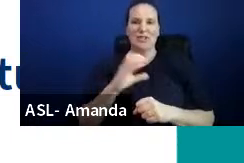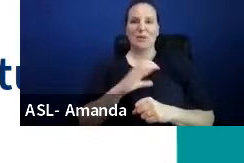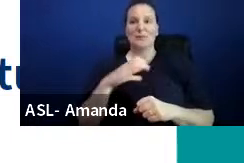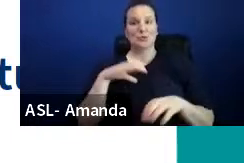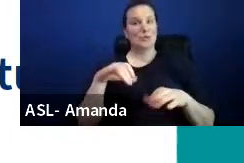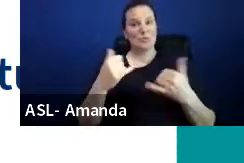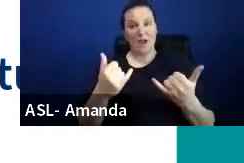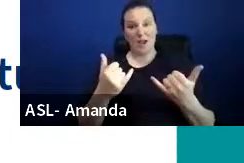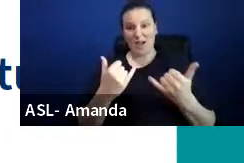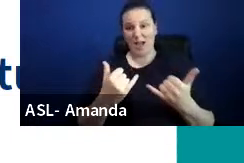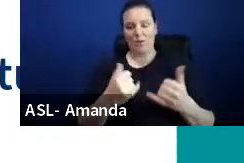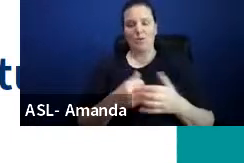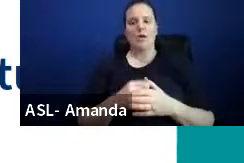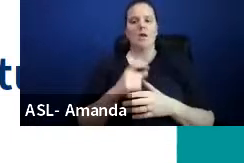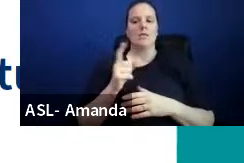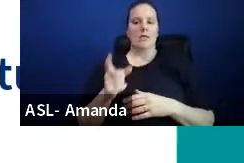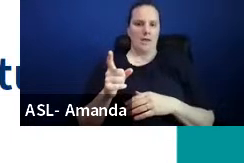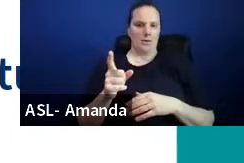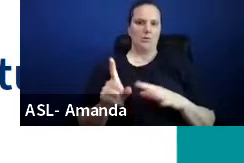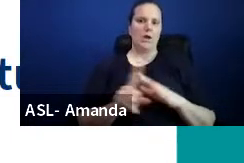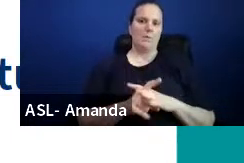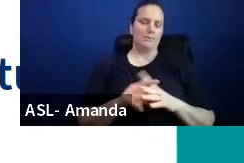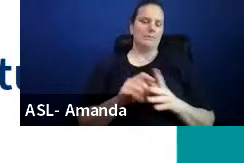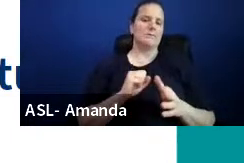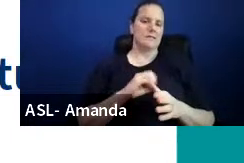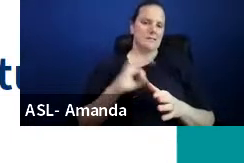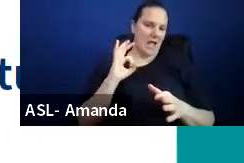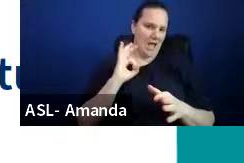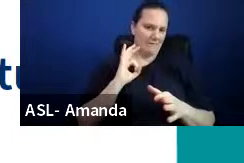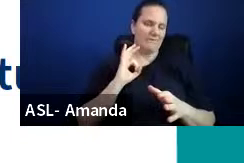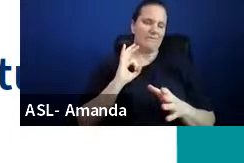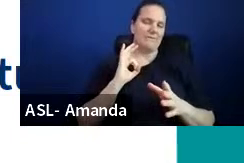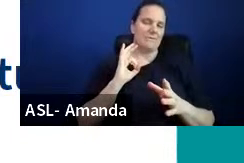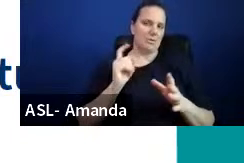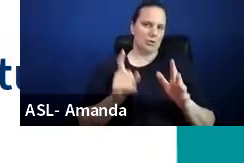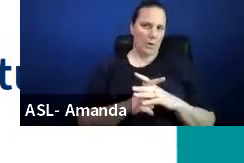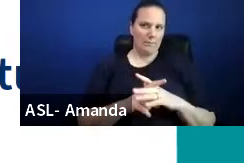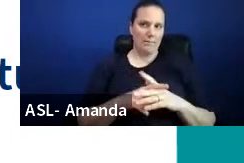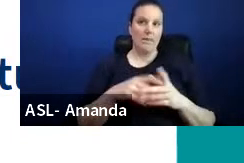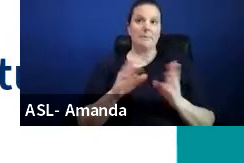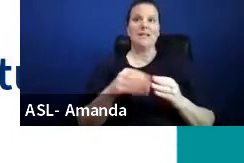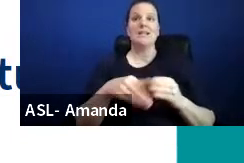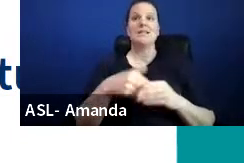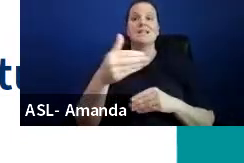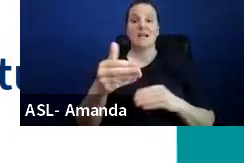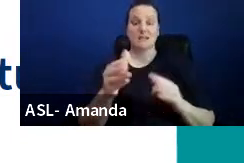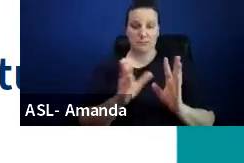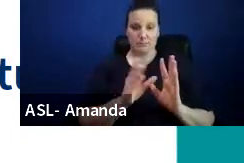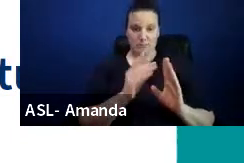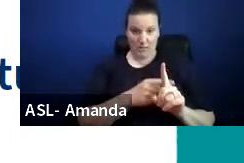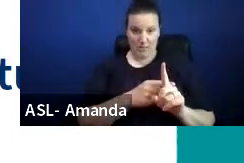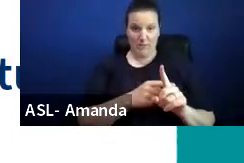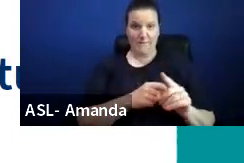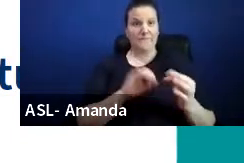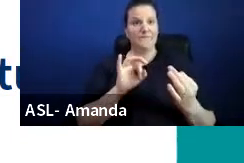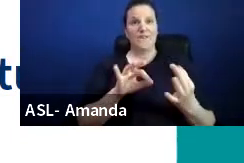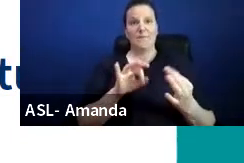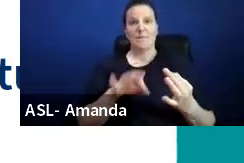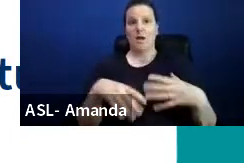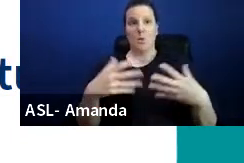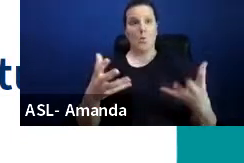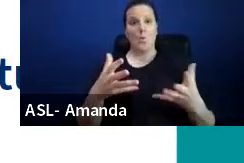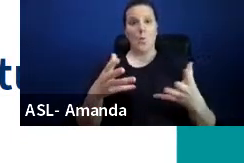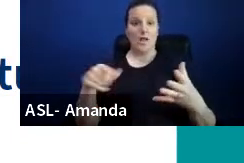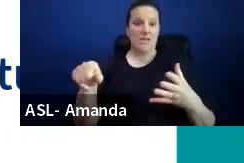right now. And they will staff from the commissions will come to the meeting next month to get feedback on what they